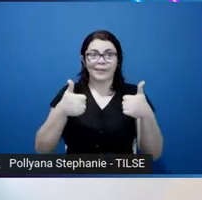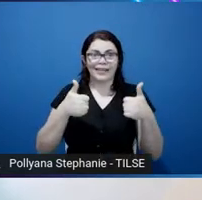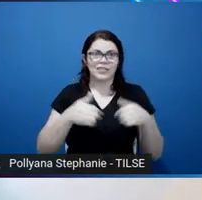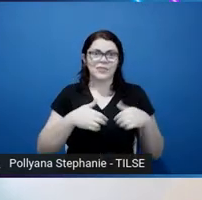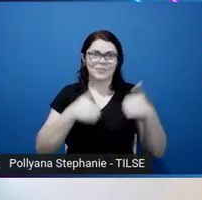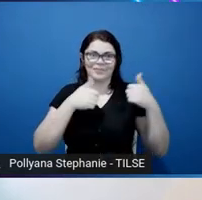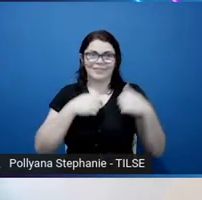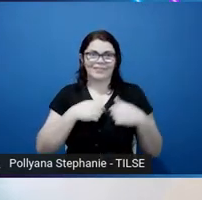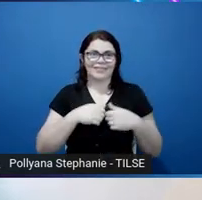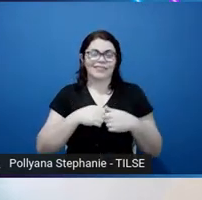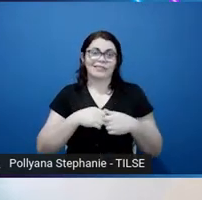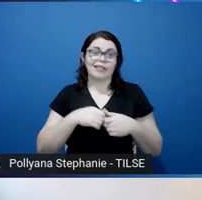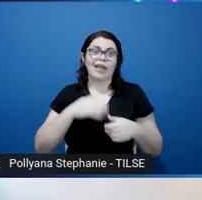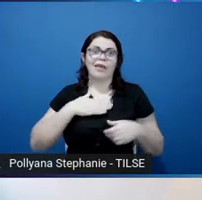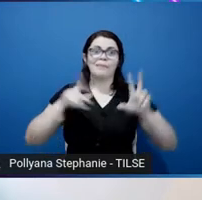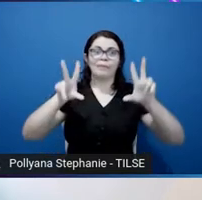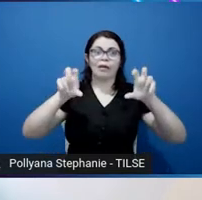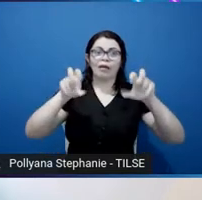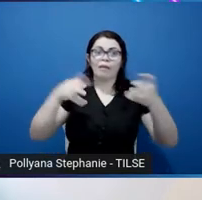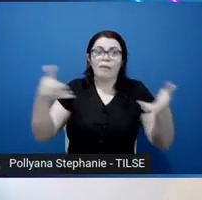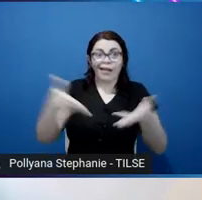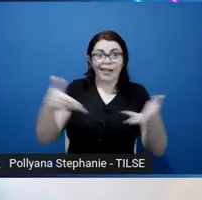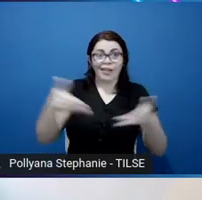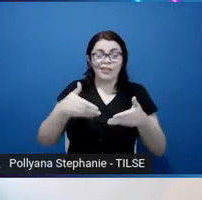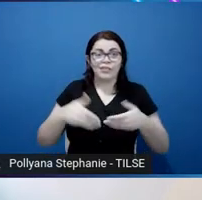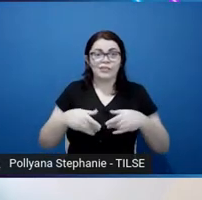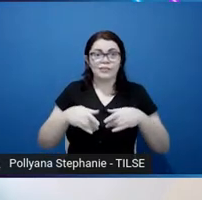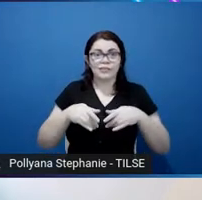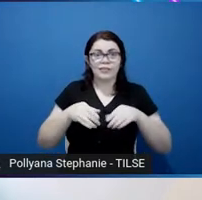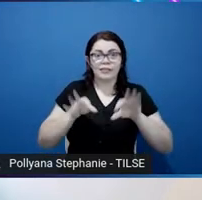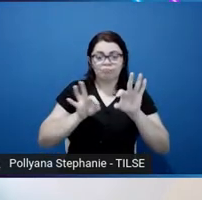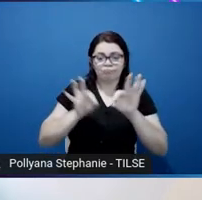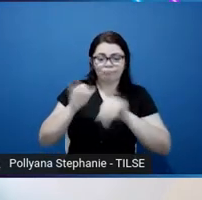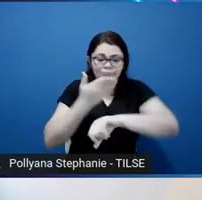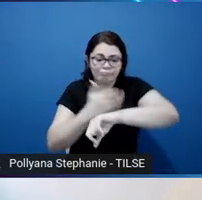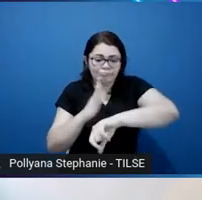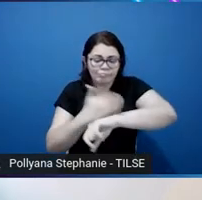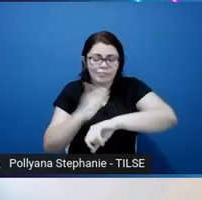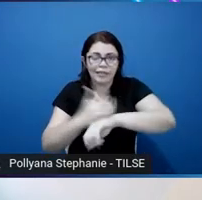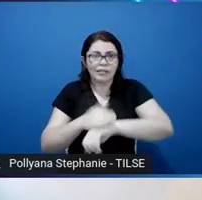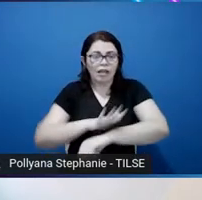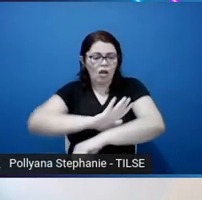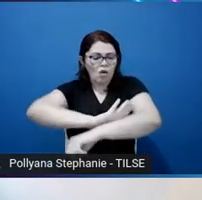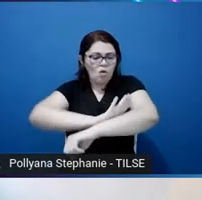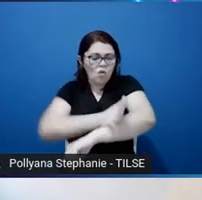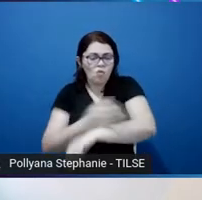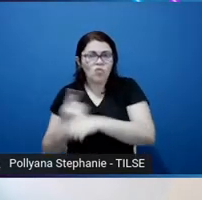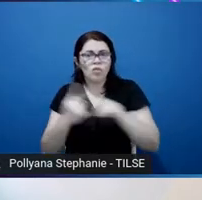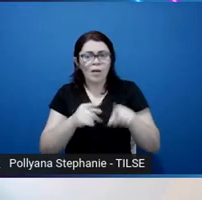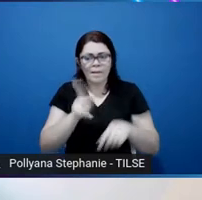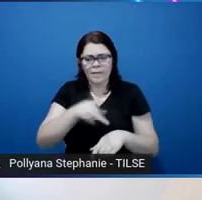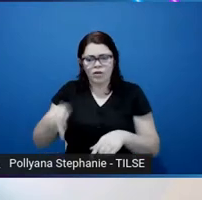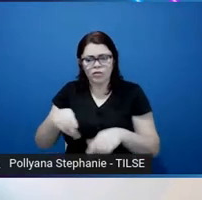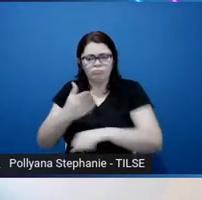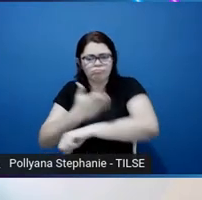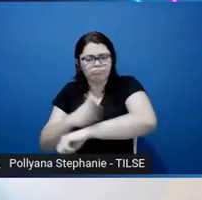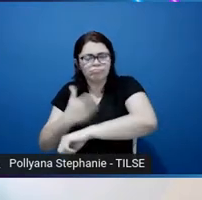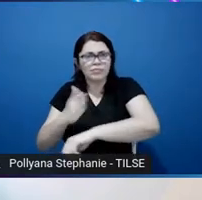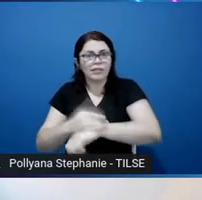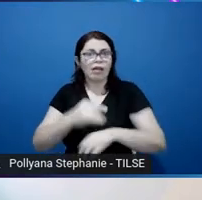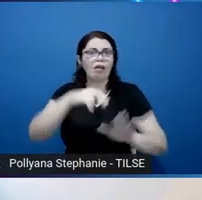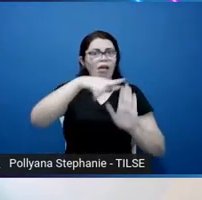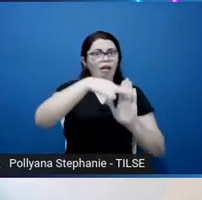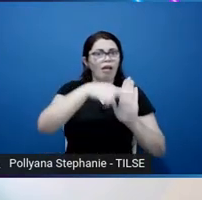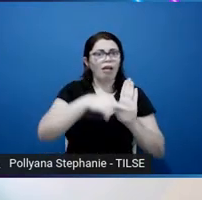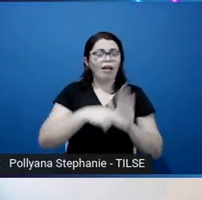So my topic for today is preparing anti-racist ESOL teachers, principles and practices,